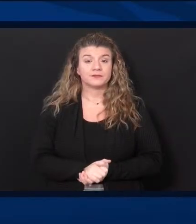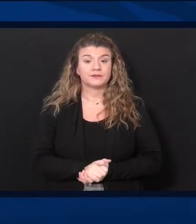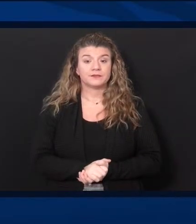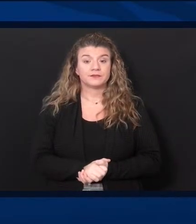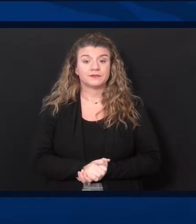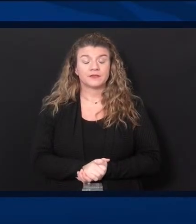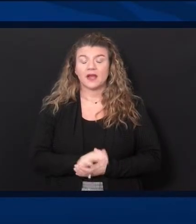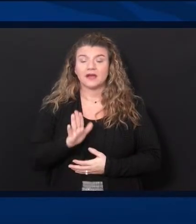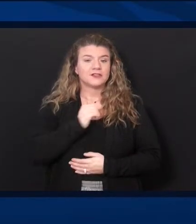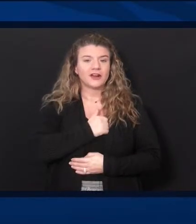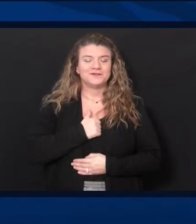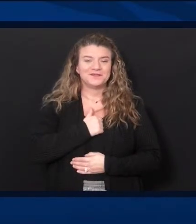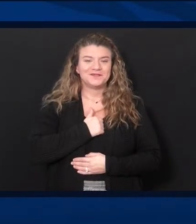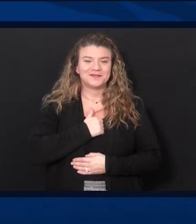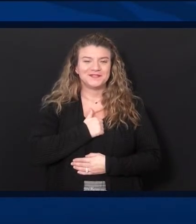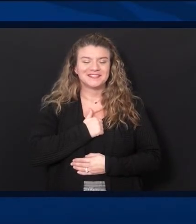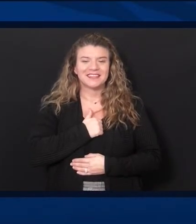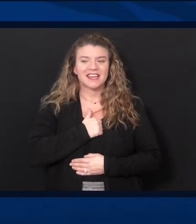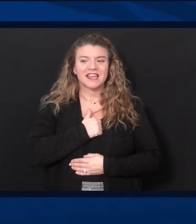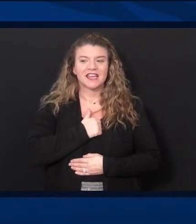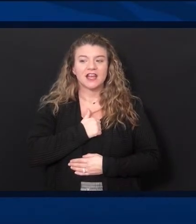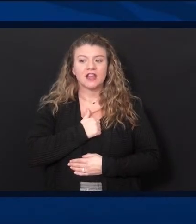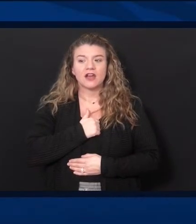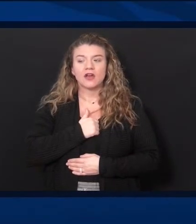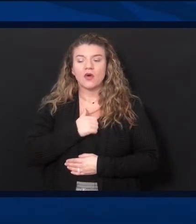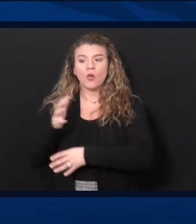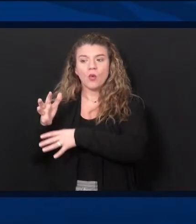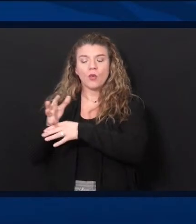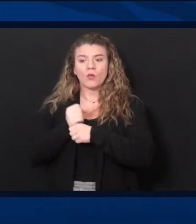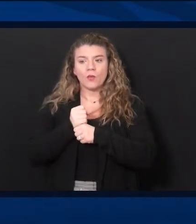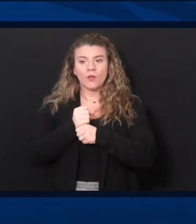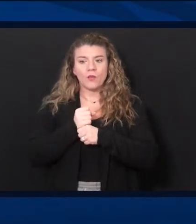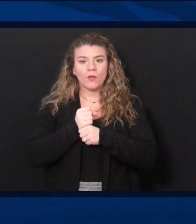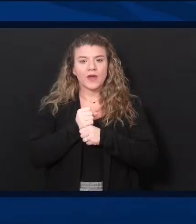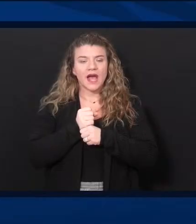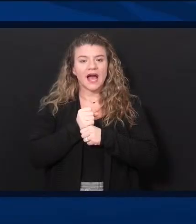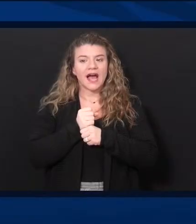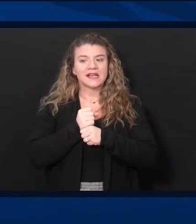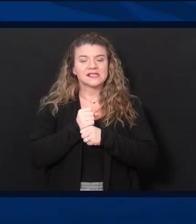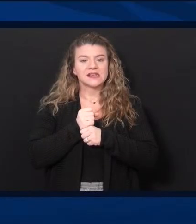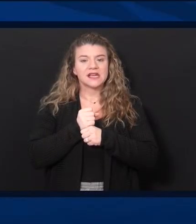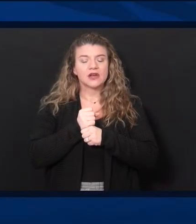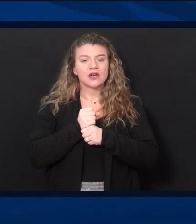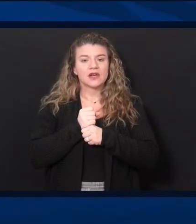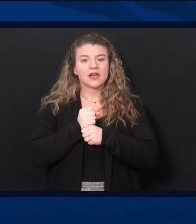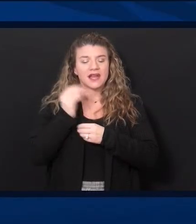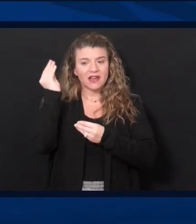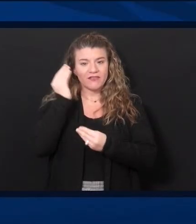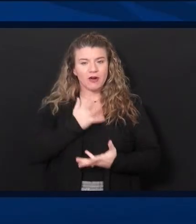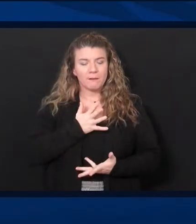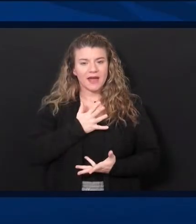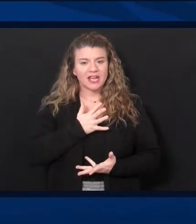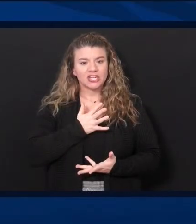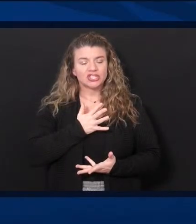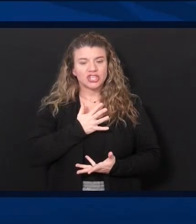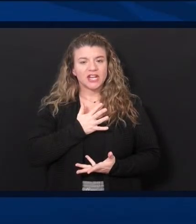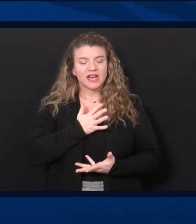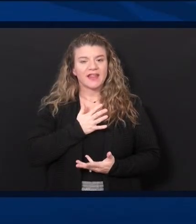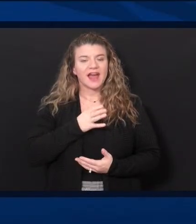we just got word that you will be testifying tomorrow before the House Energy and Commerce